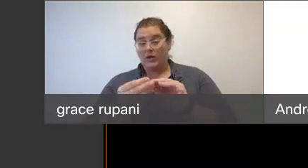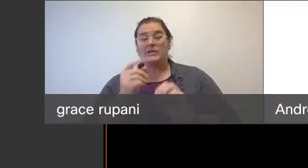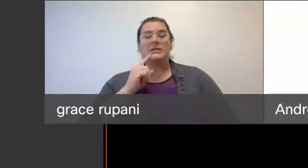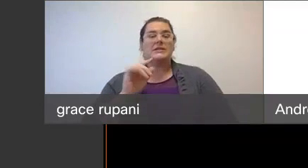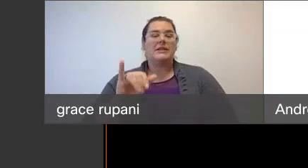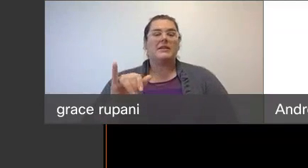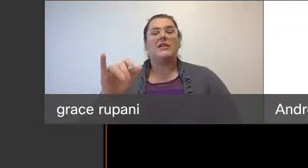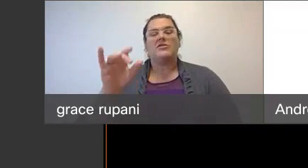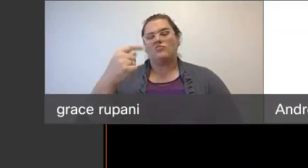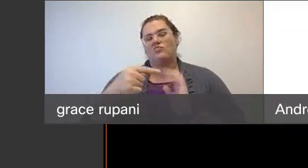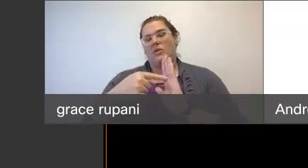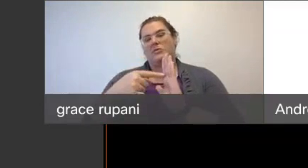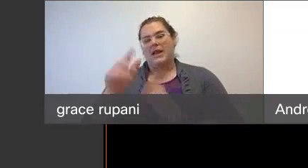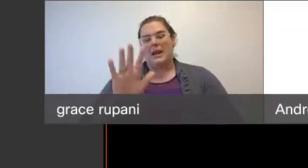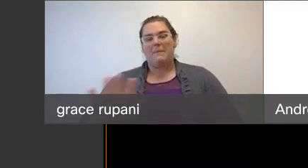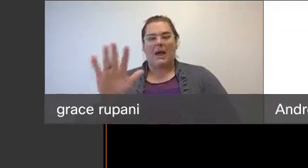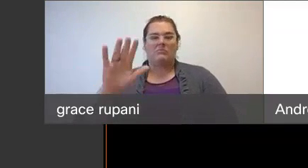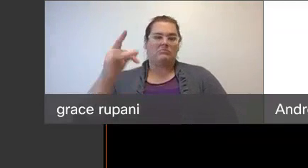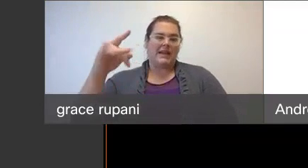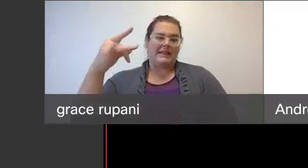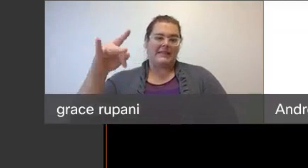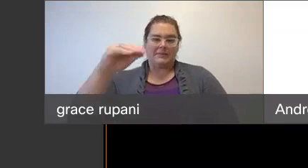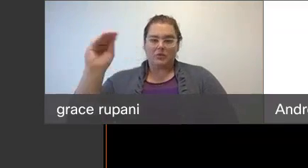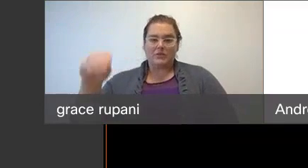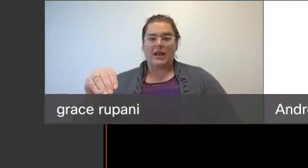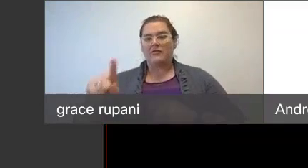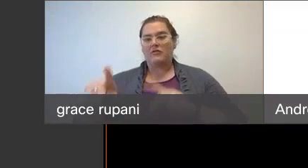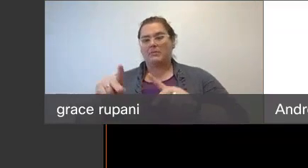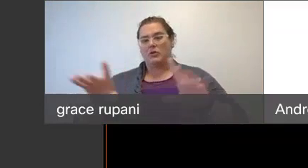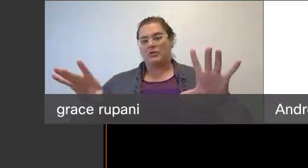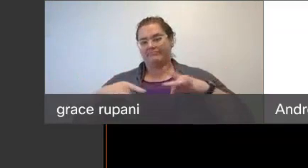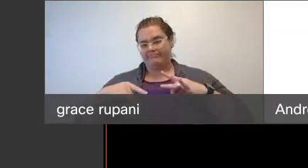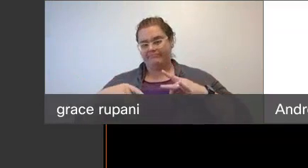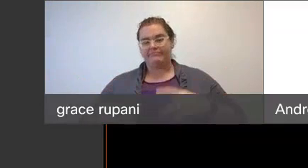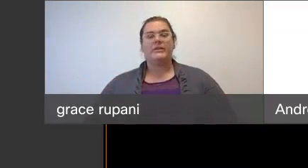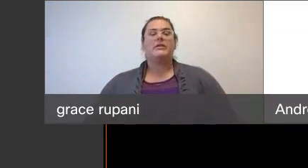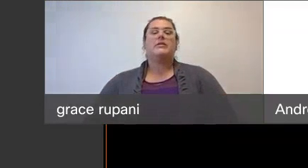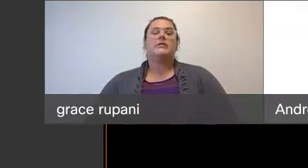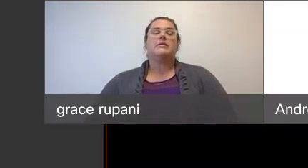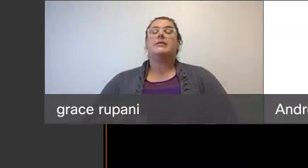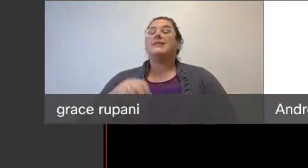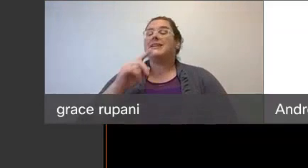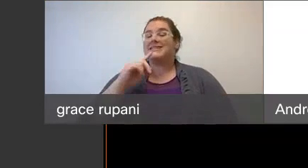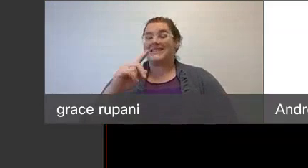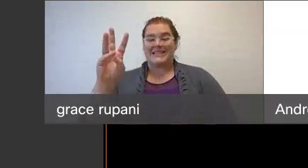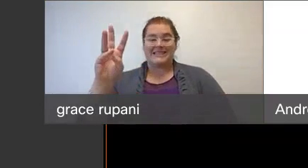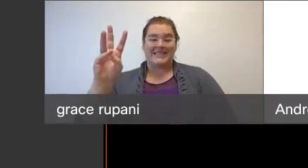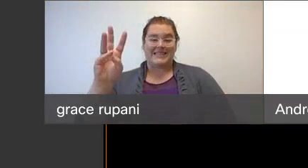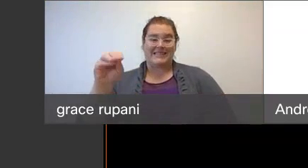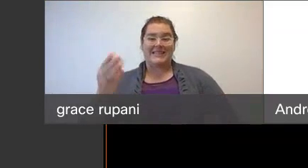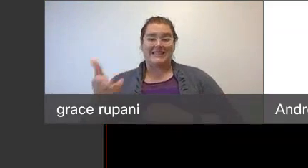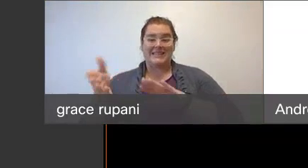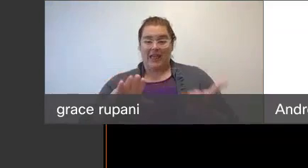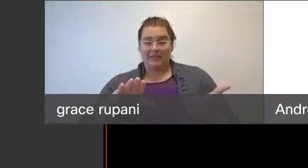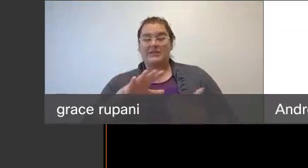about 18% of the people. And there have been 60 deaths, of which to date 37 have been confirmed